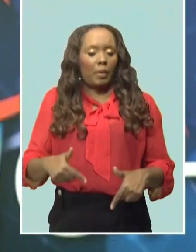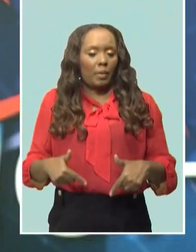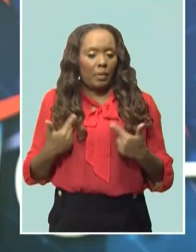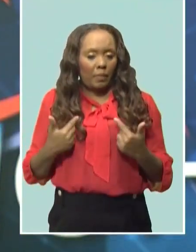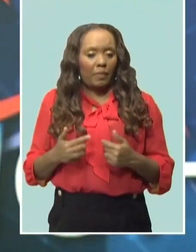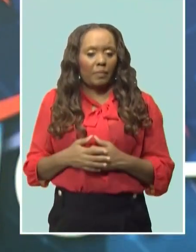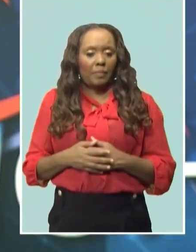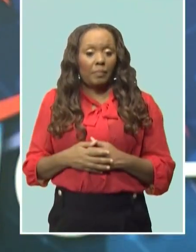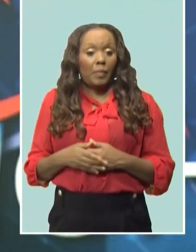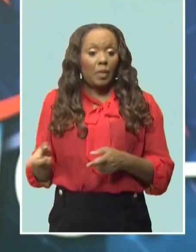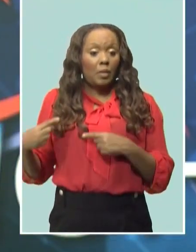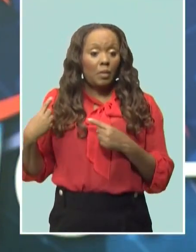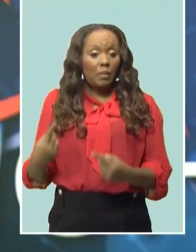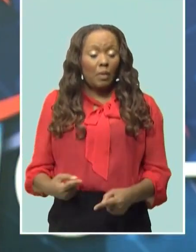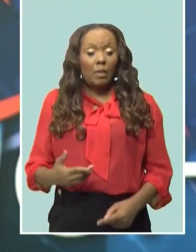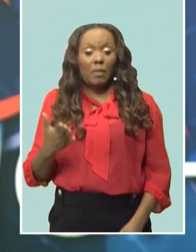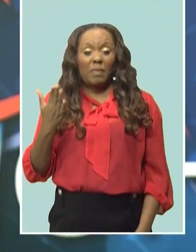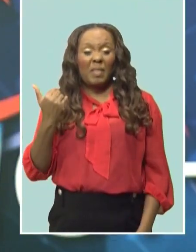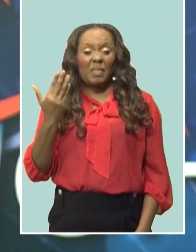Well, so far, information from